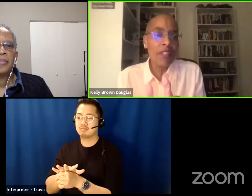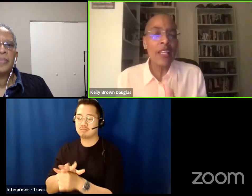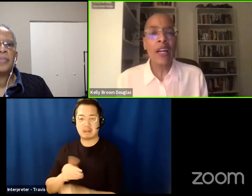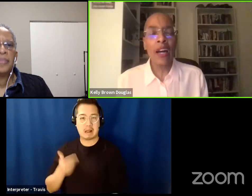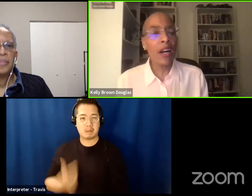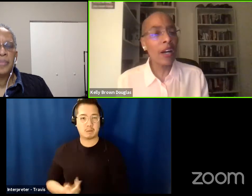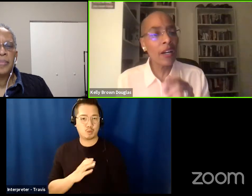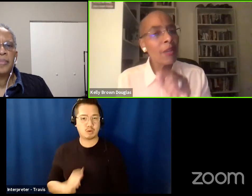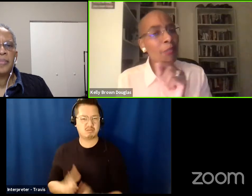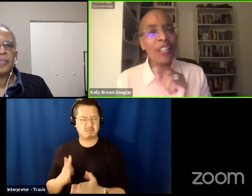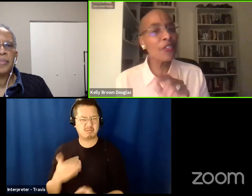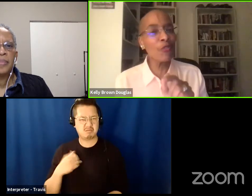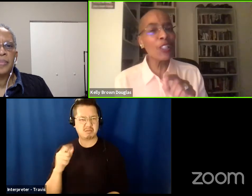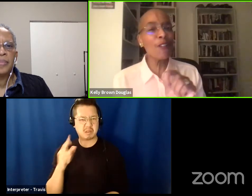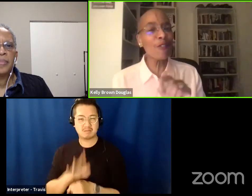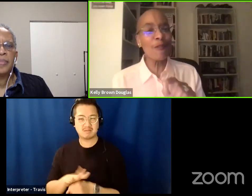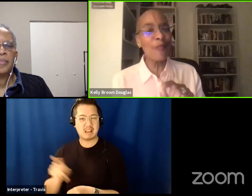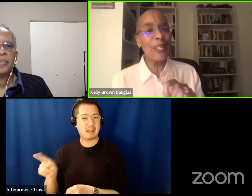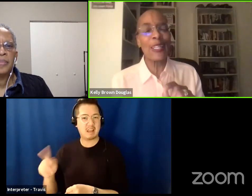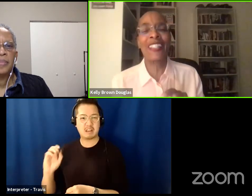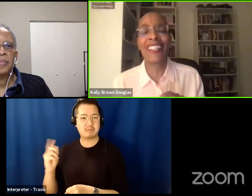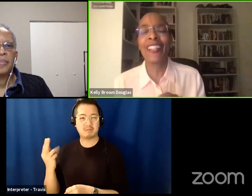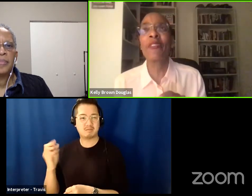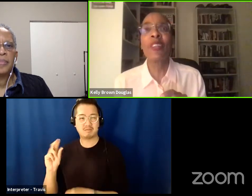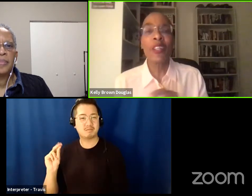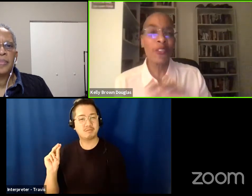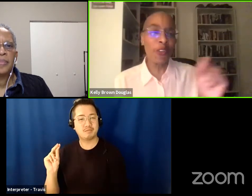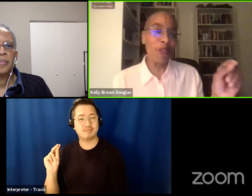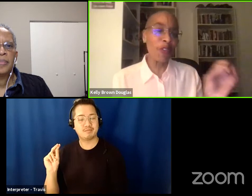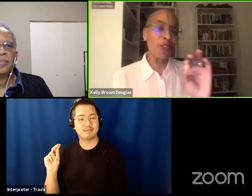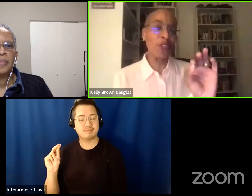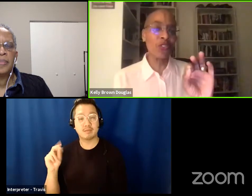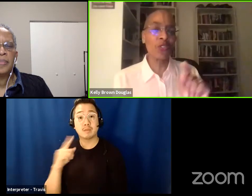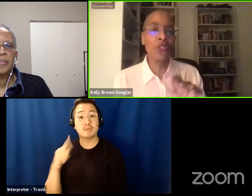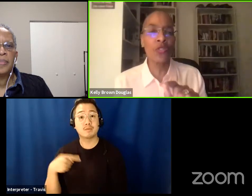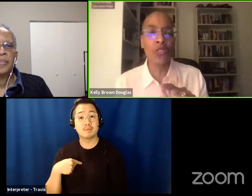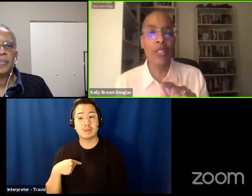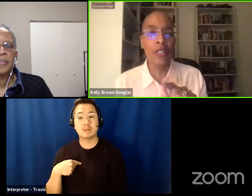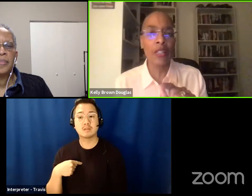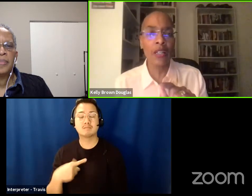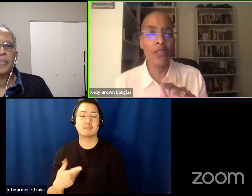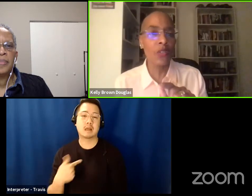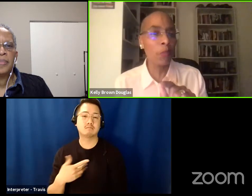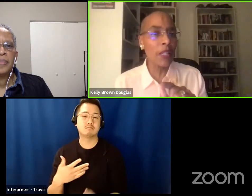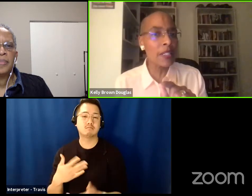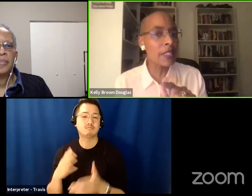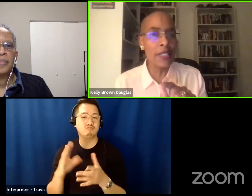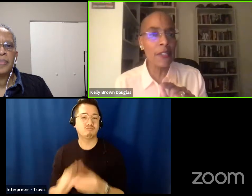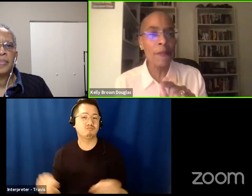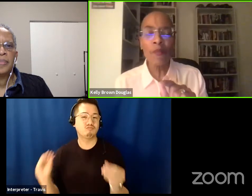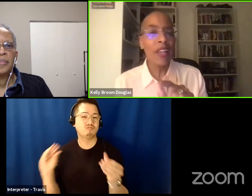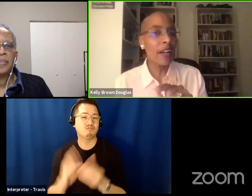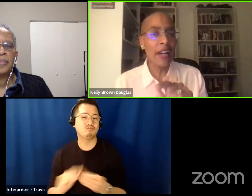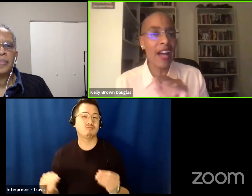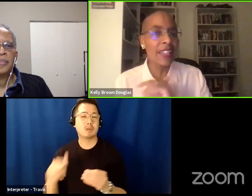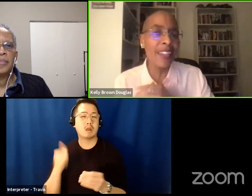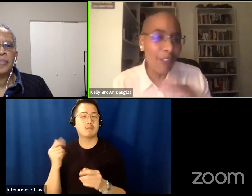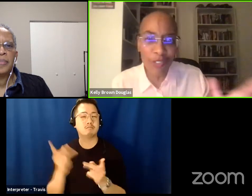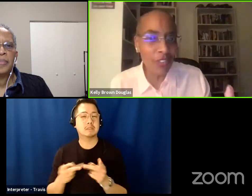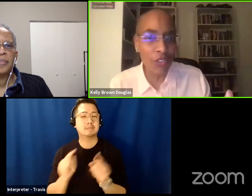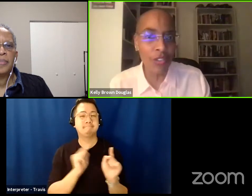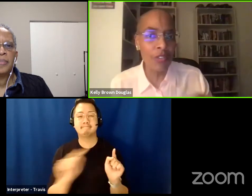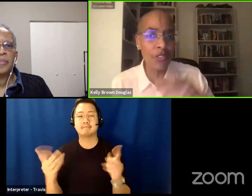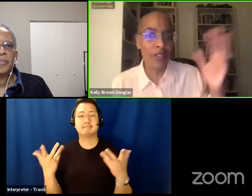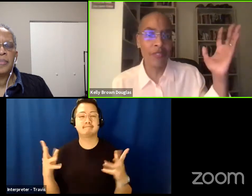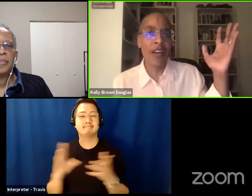Christian. Because really for me, and I've told this sort of story in other places, I